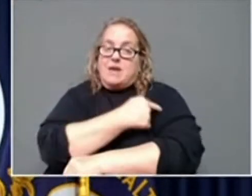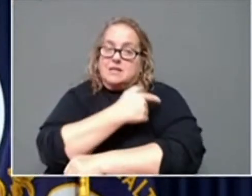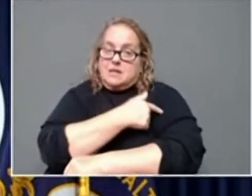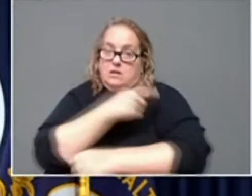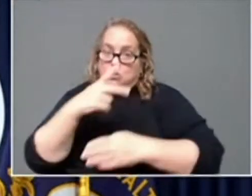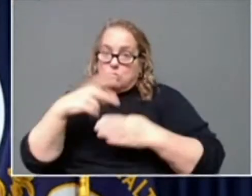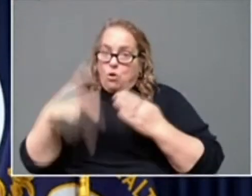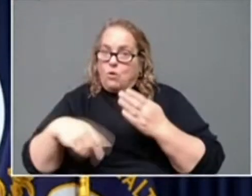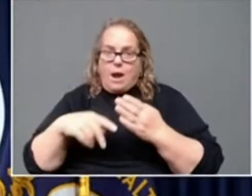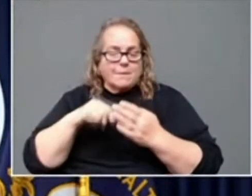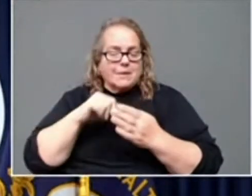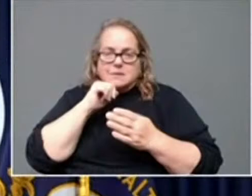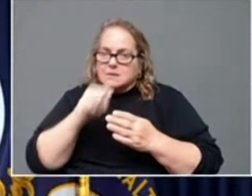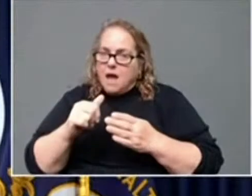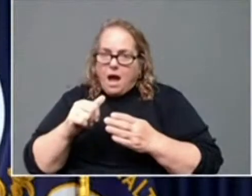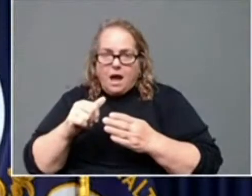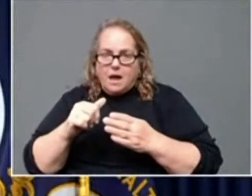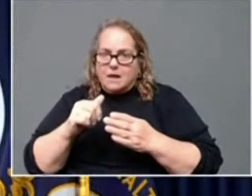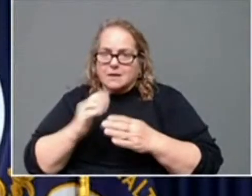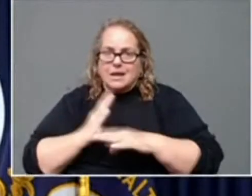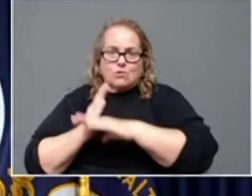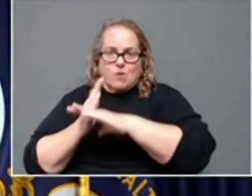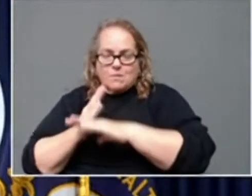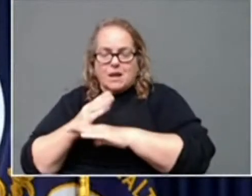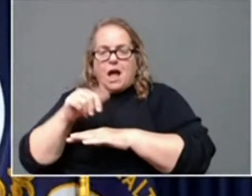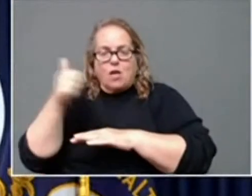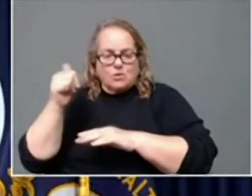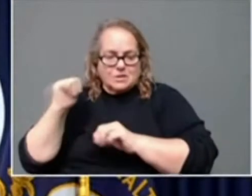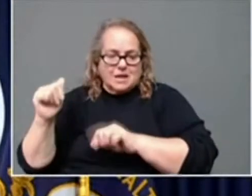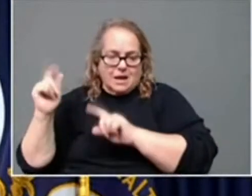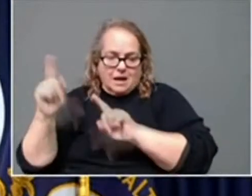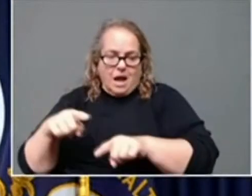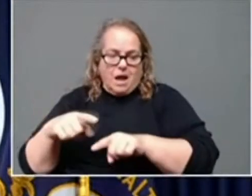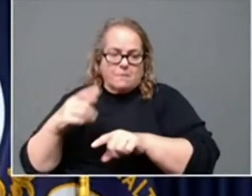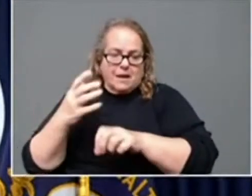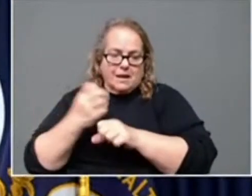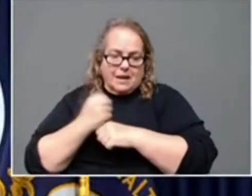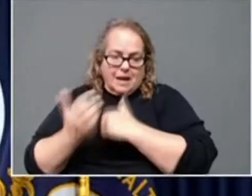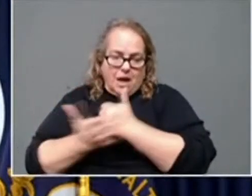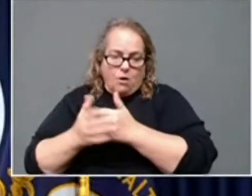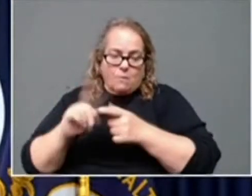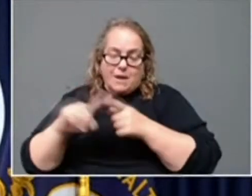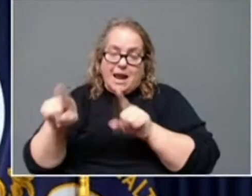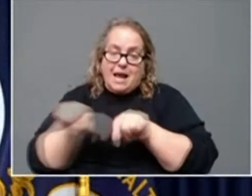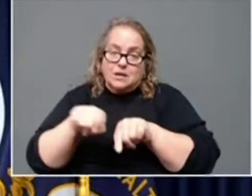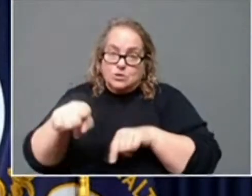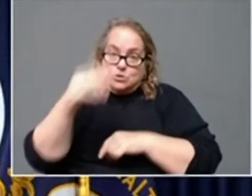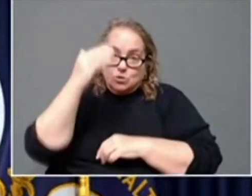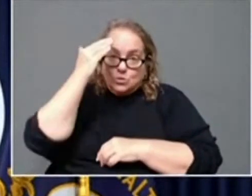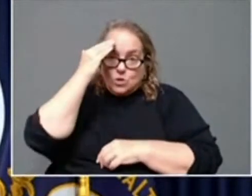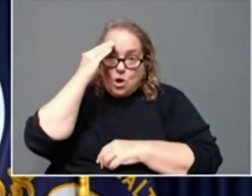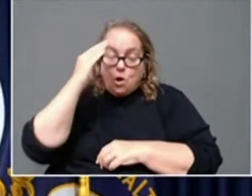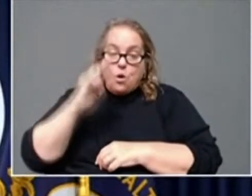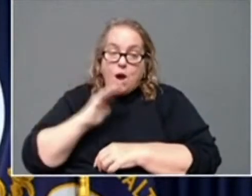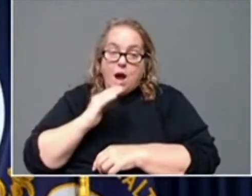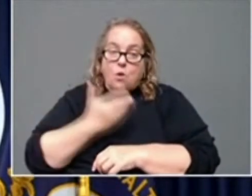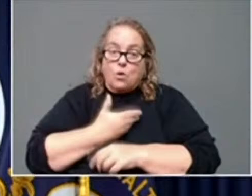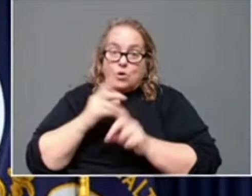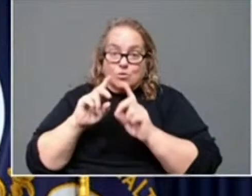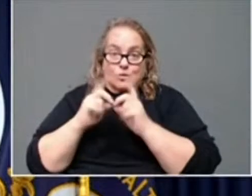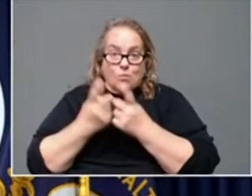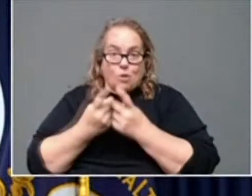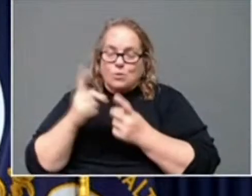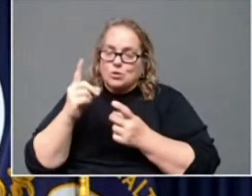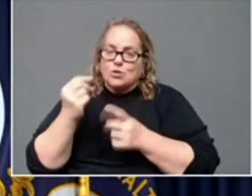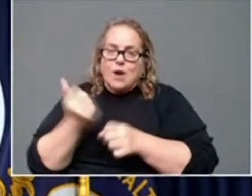interrupted or that others can come in and help. But as you know, our departments do everything from